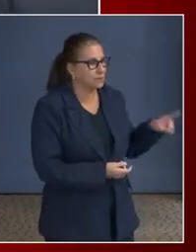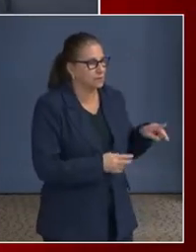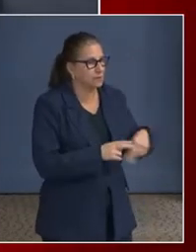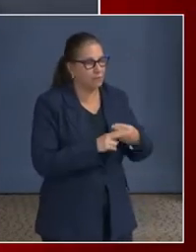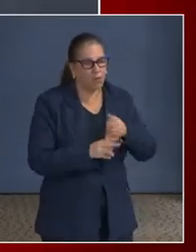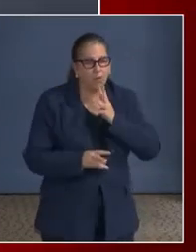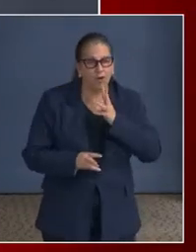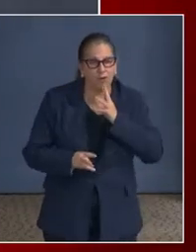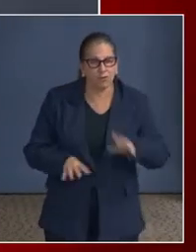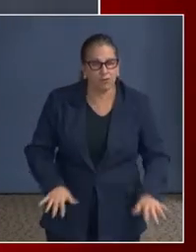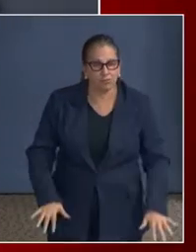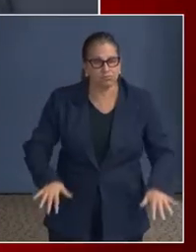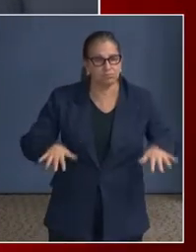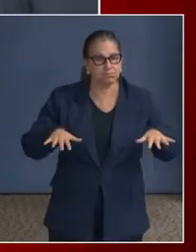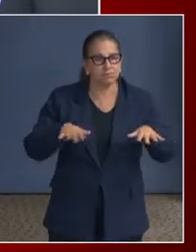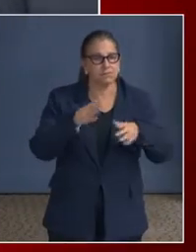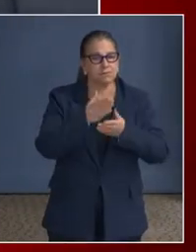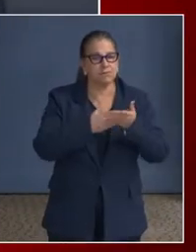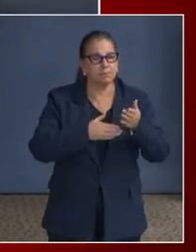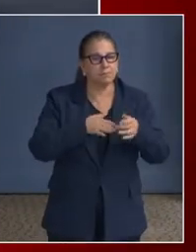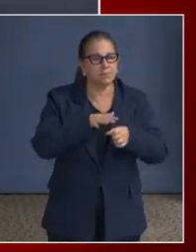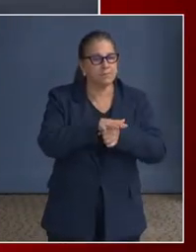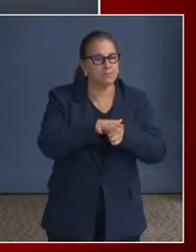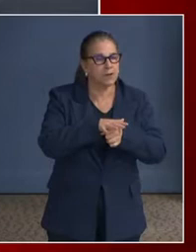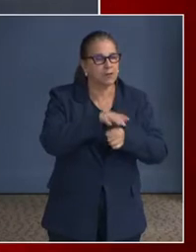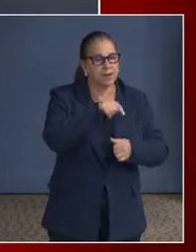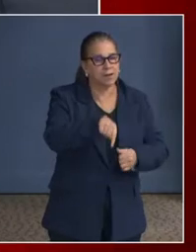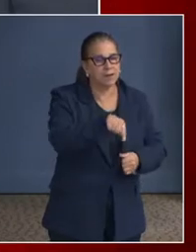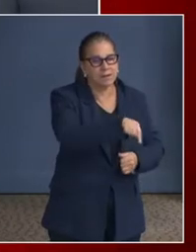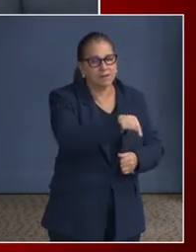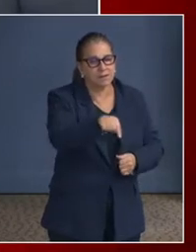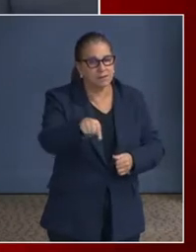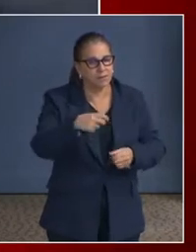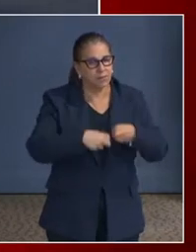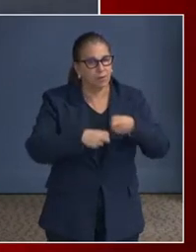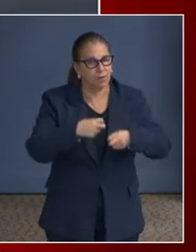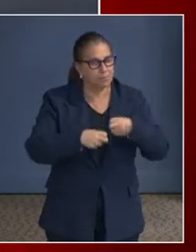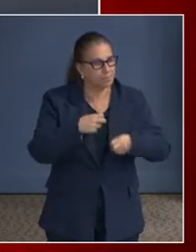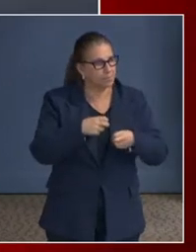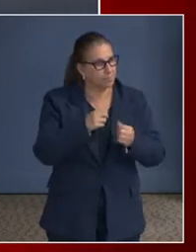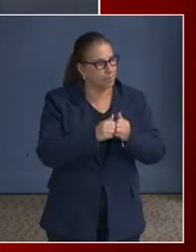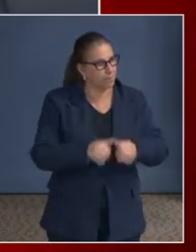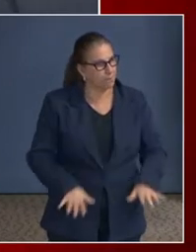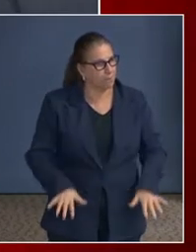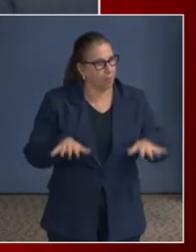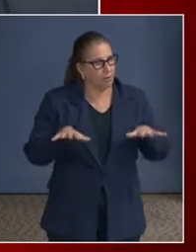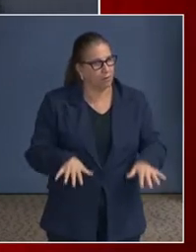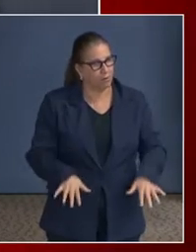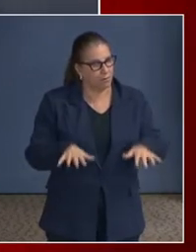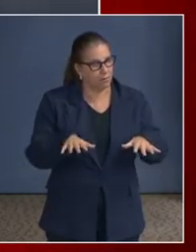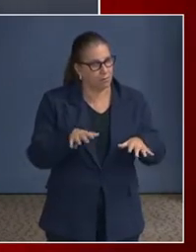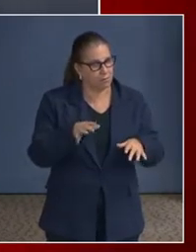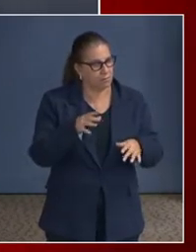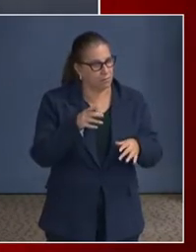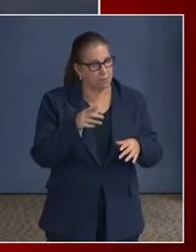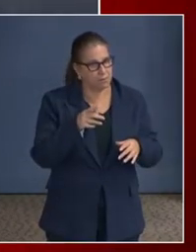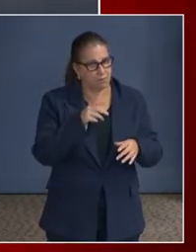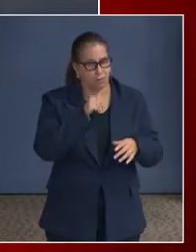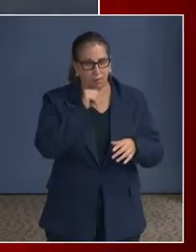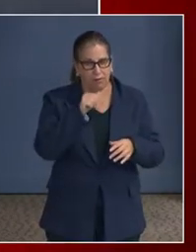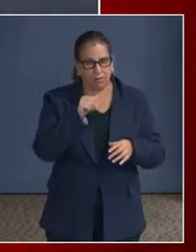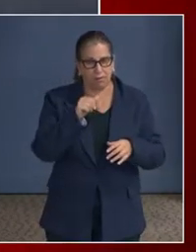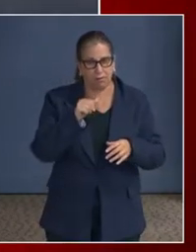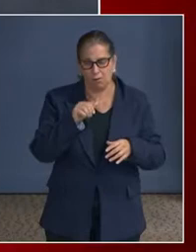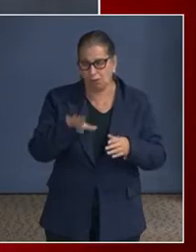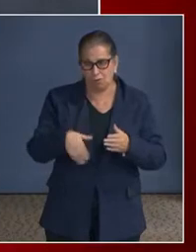area historically has had problems with flooding. And while this isn't a Bowser administration problem, it may be a